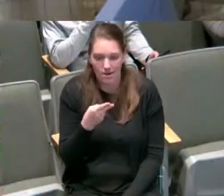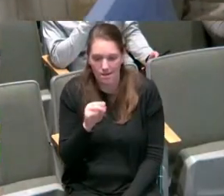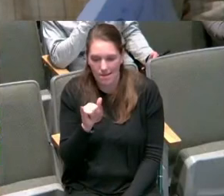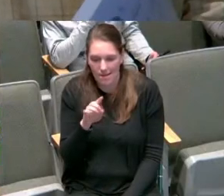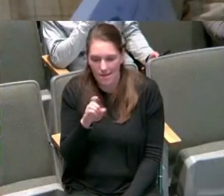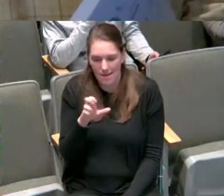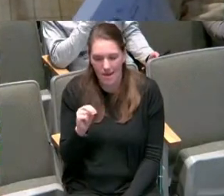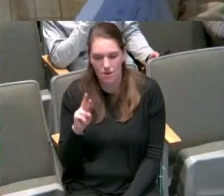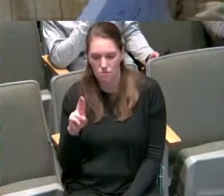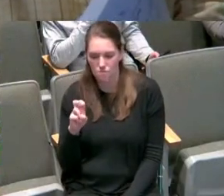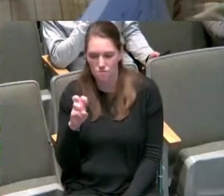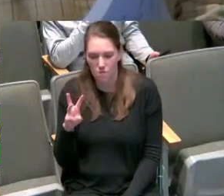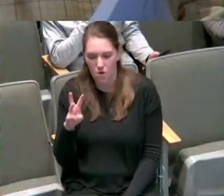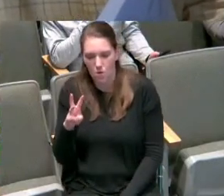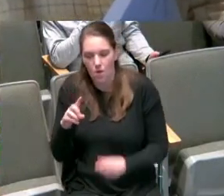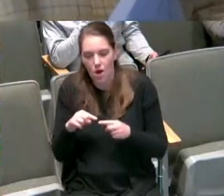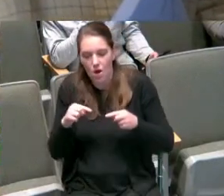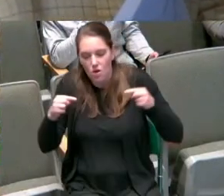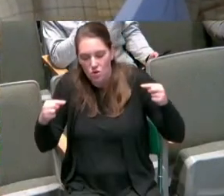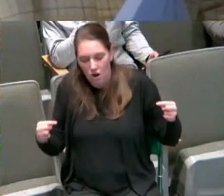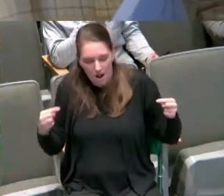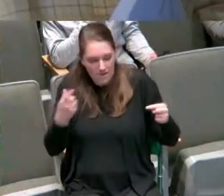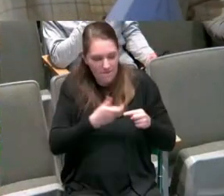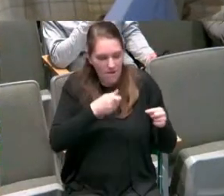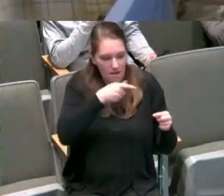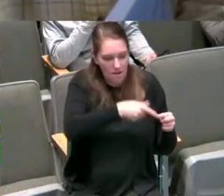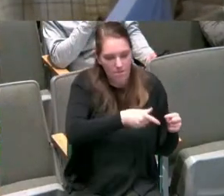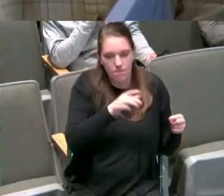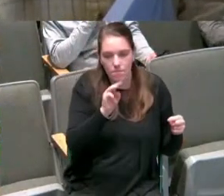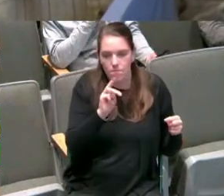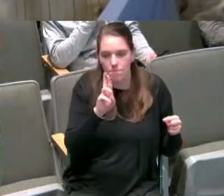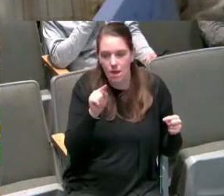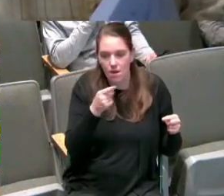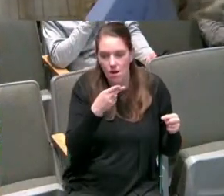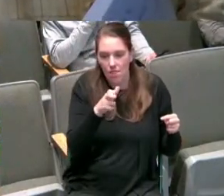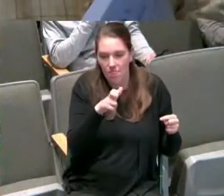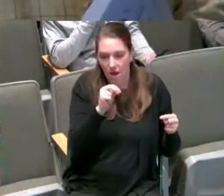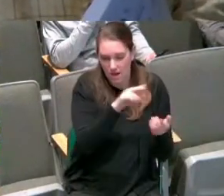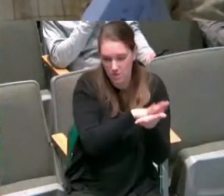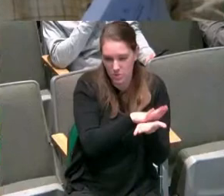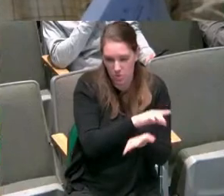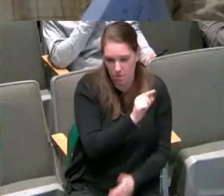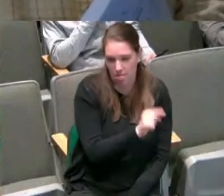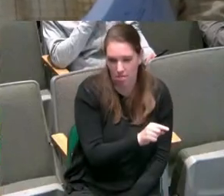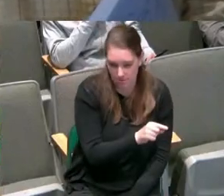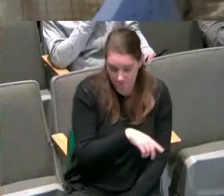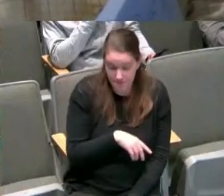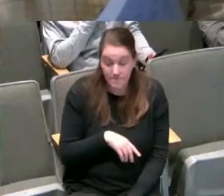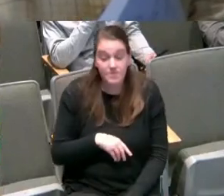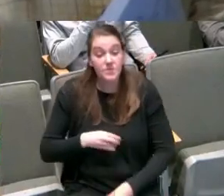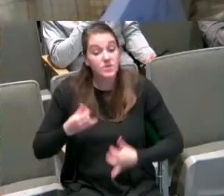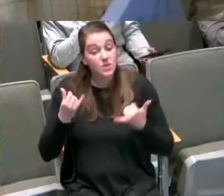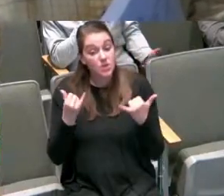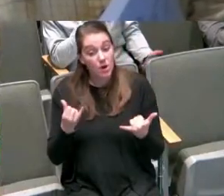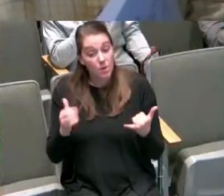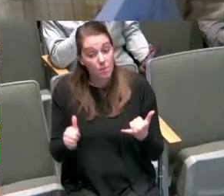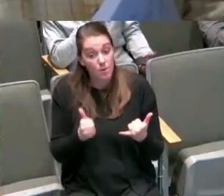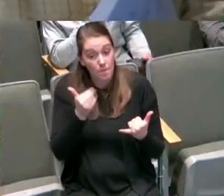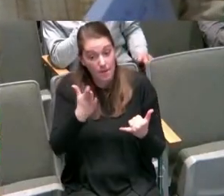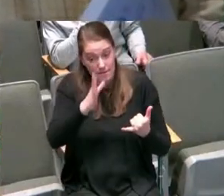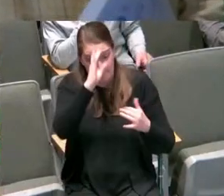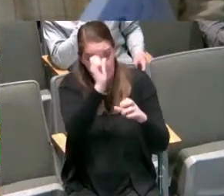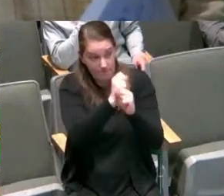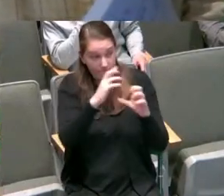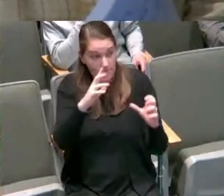adjacent to the property that currently houses the marathon School so our current proposed schematic